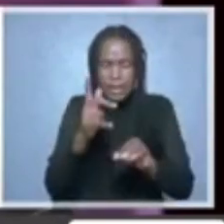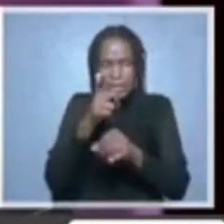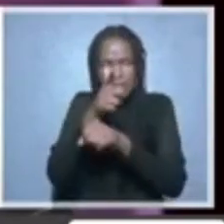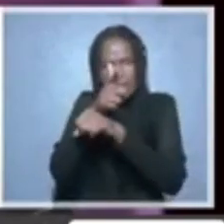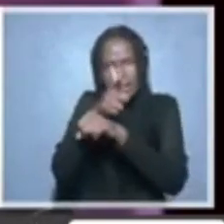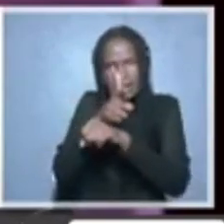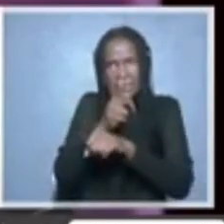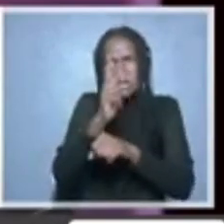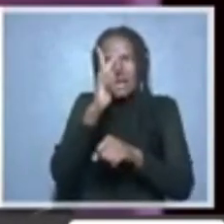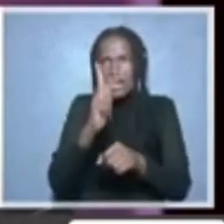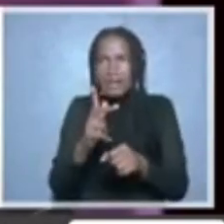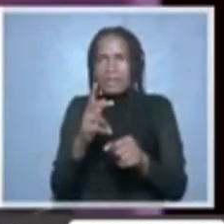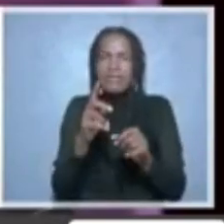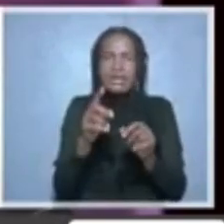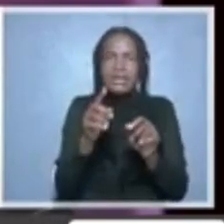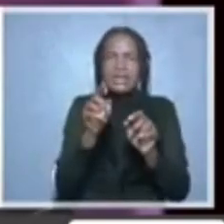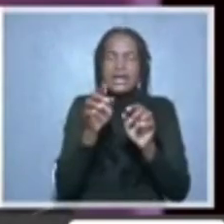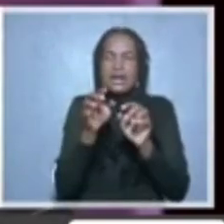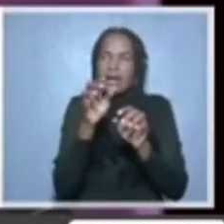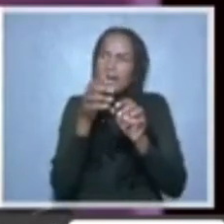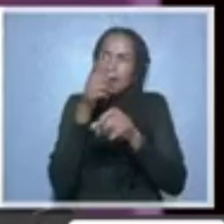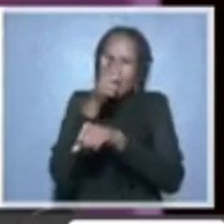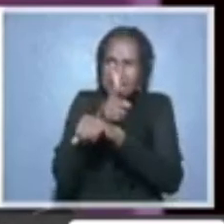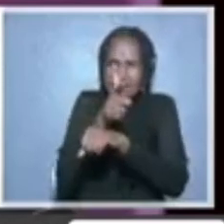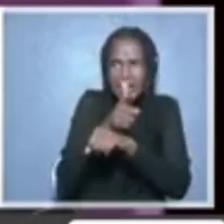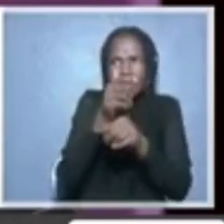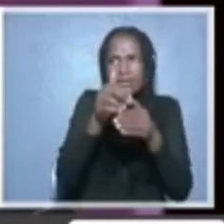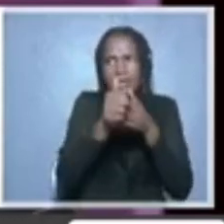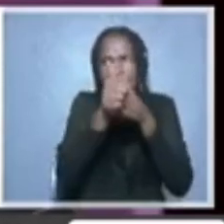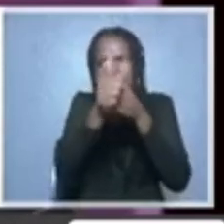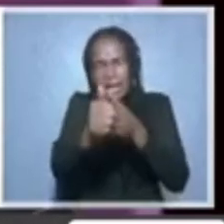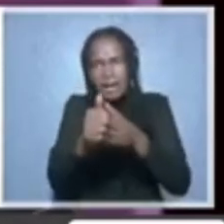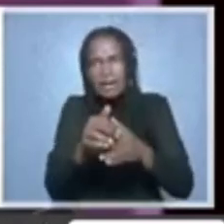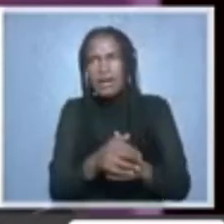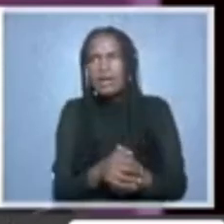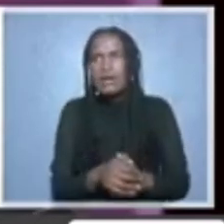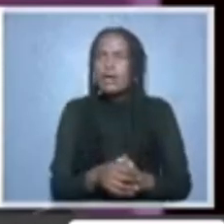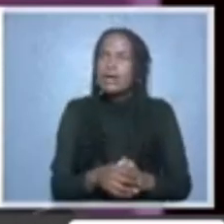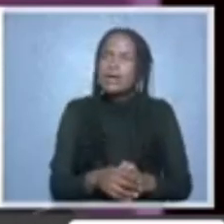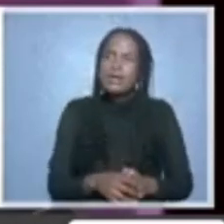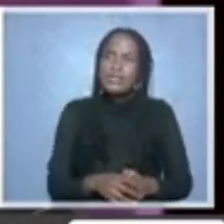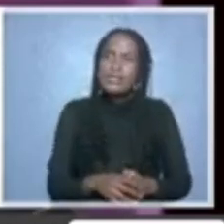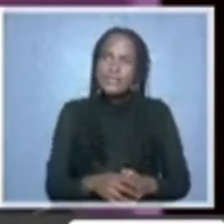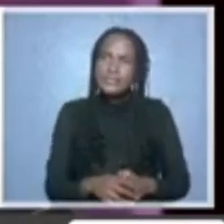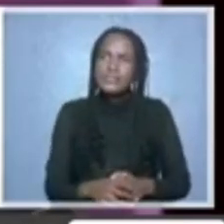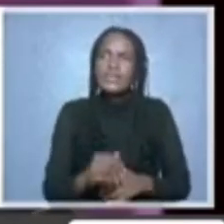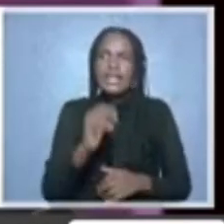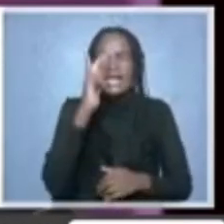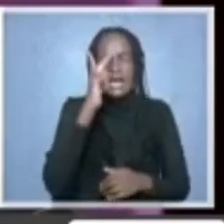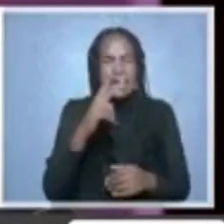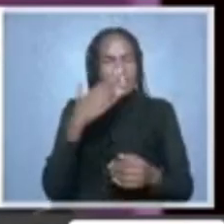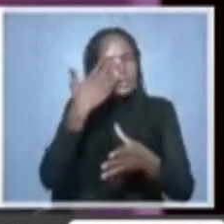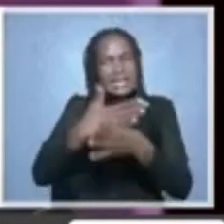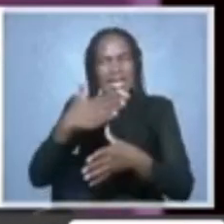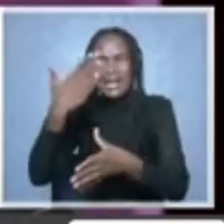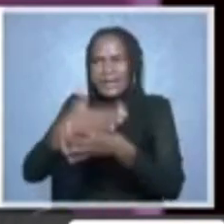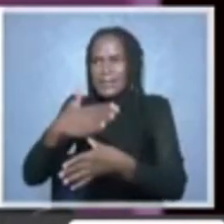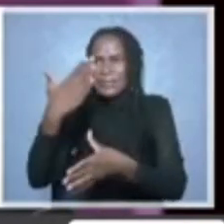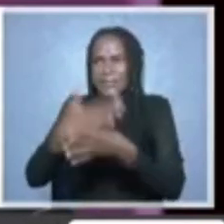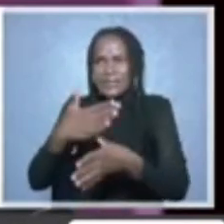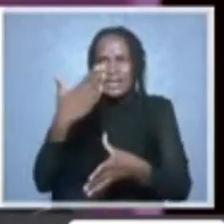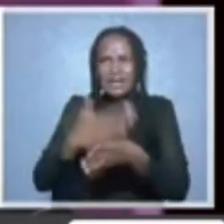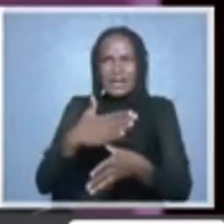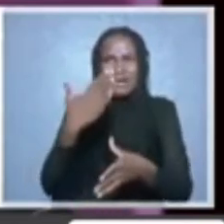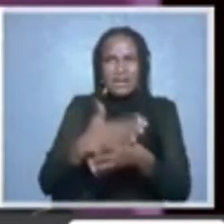the ones that are directing the shows, be it in studio or otherwise. I think people have been working